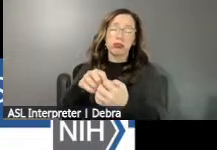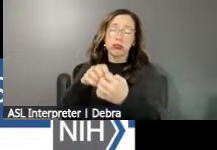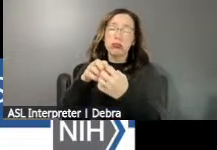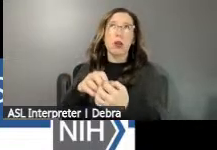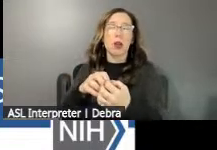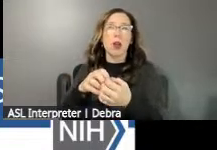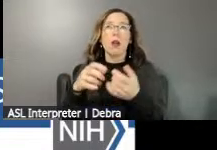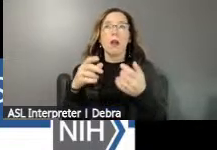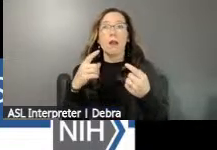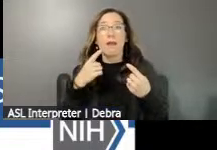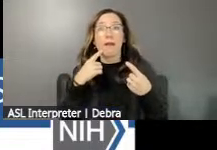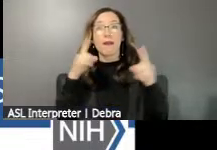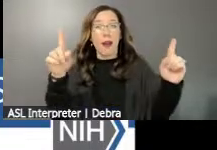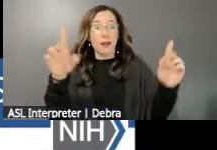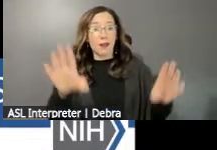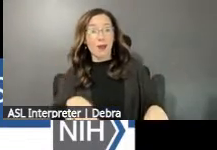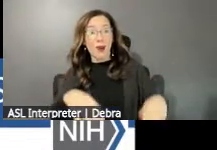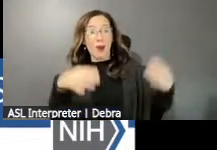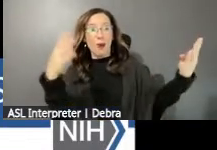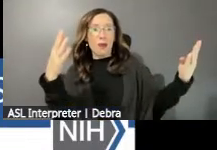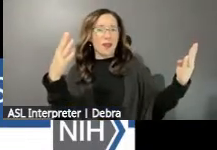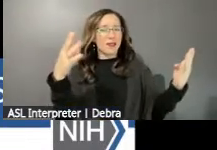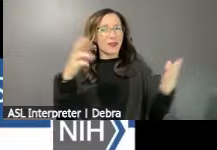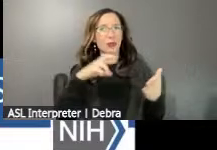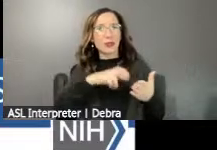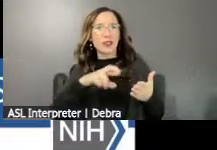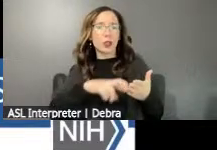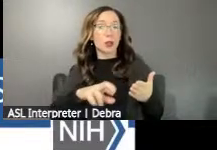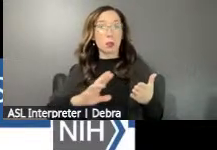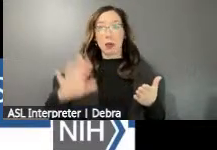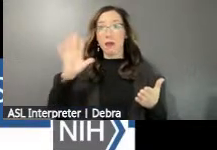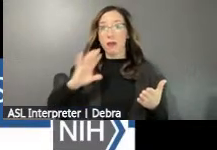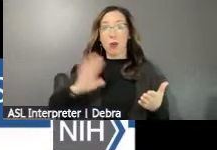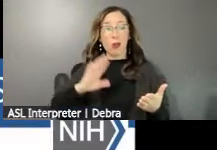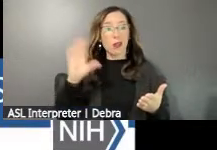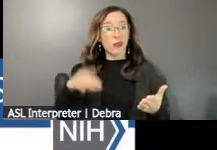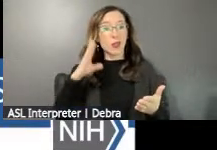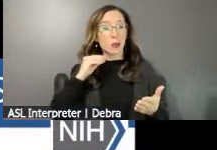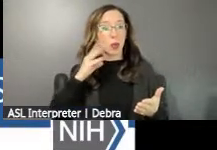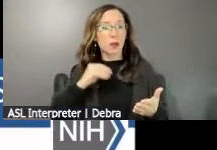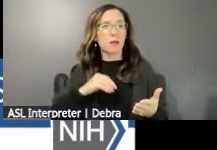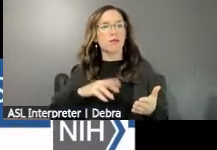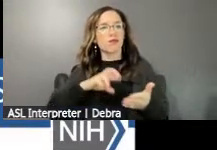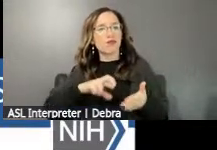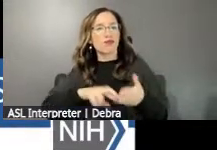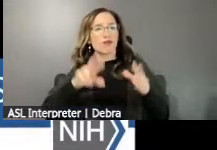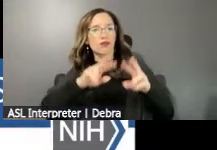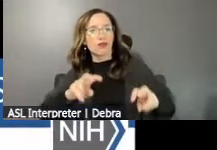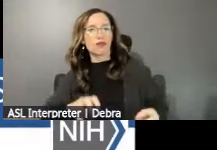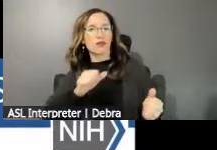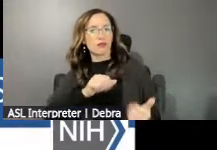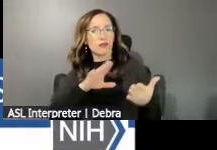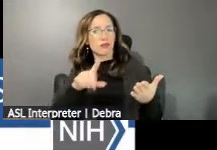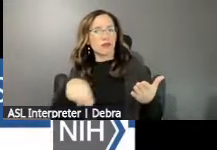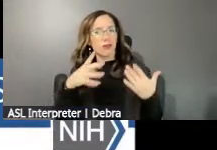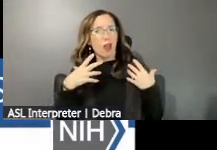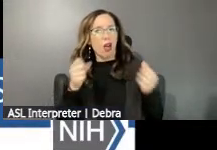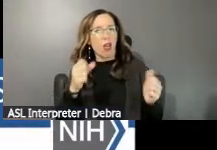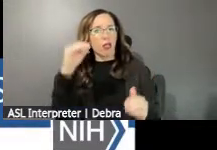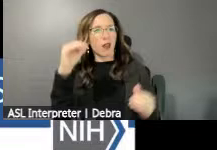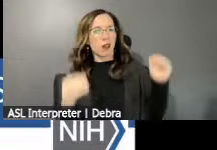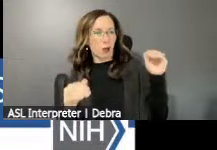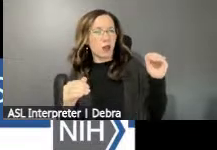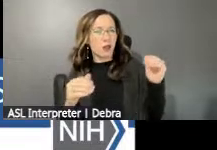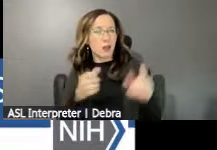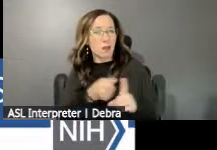had not previously been possible. Research examining and addressing the health inequities impacting disabled people and